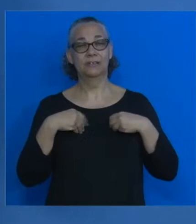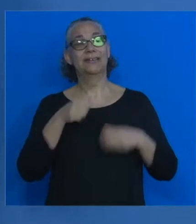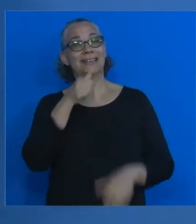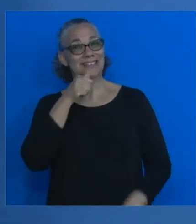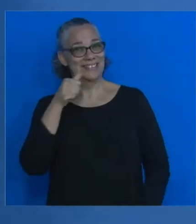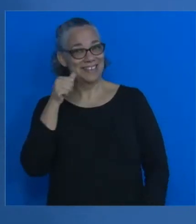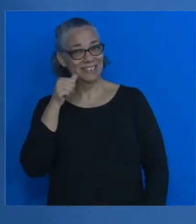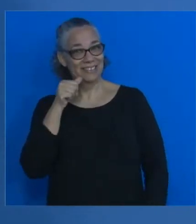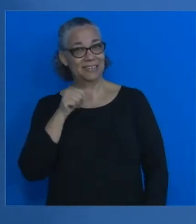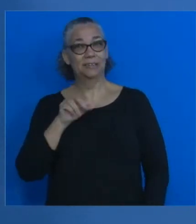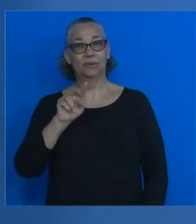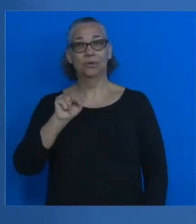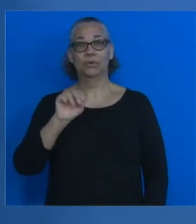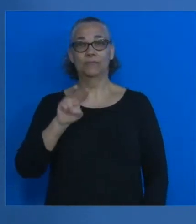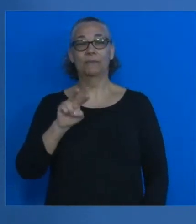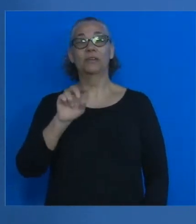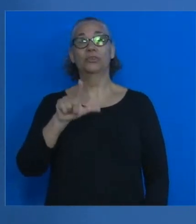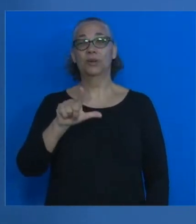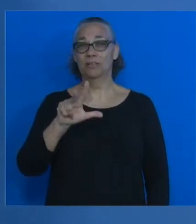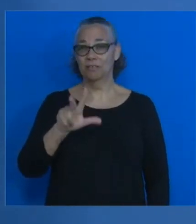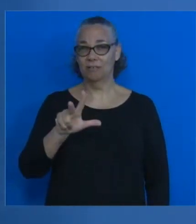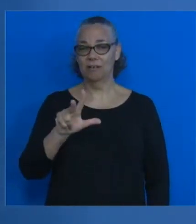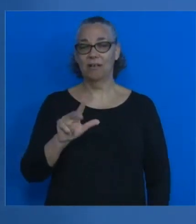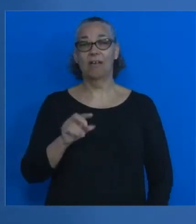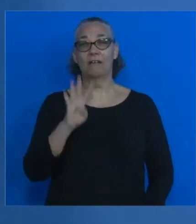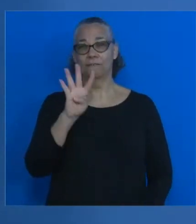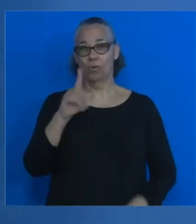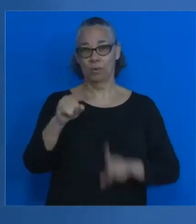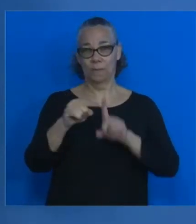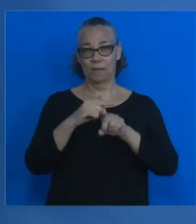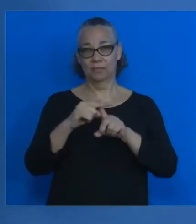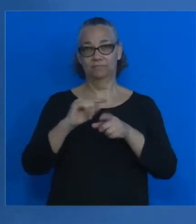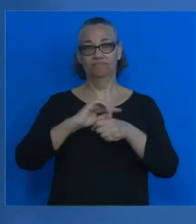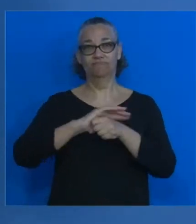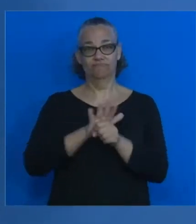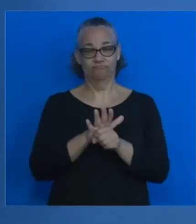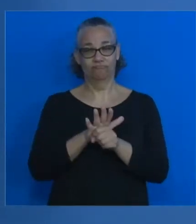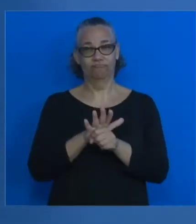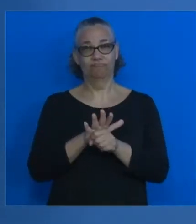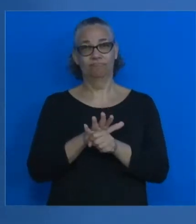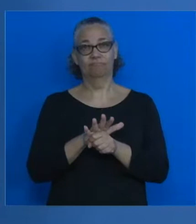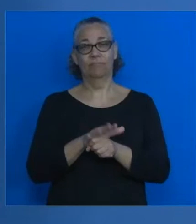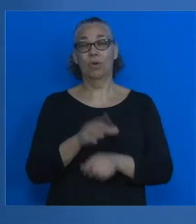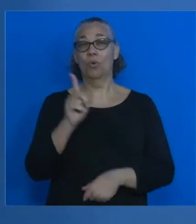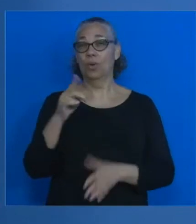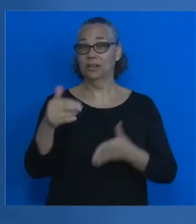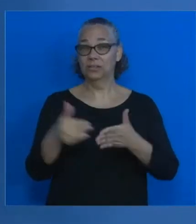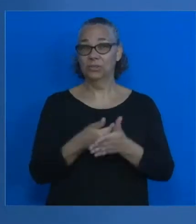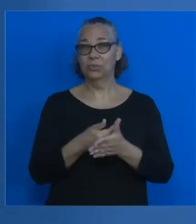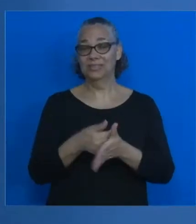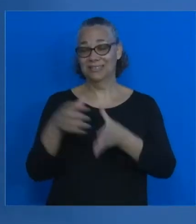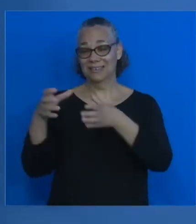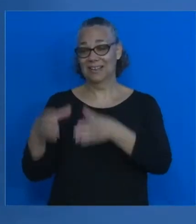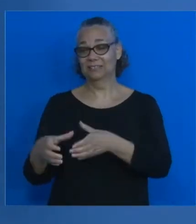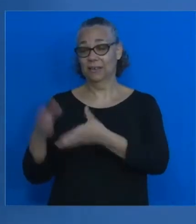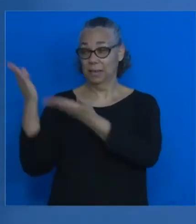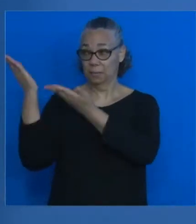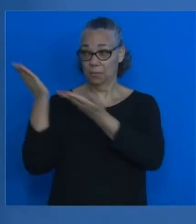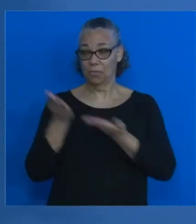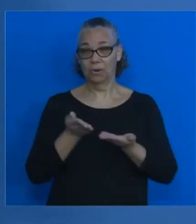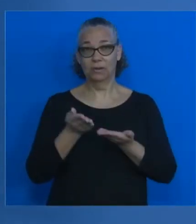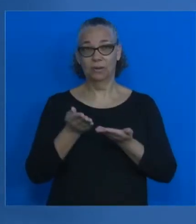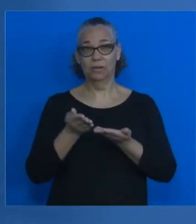yesterday, the 23rd of November, and 4 were positive for COVID-19. One of the new cases is classified as